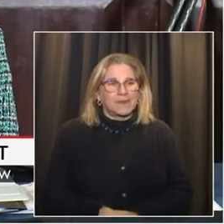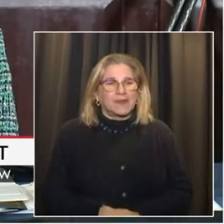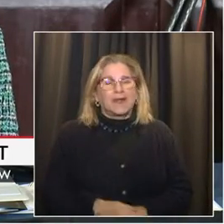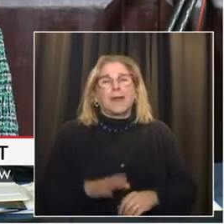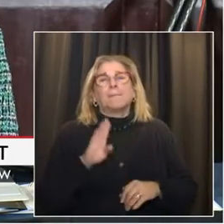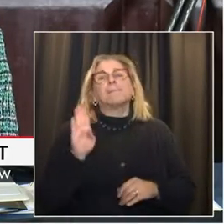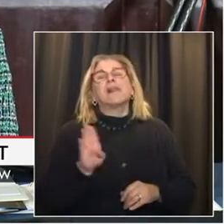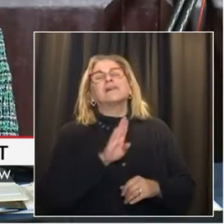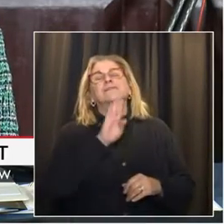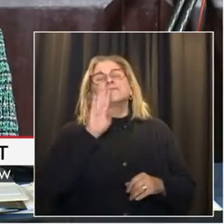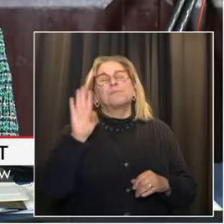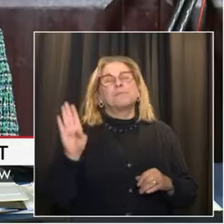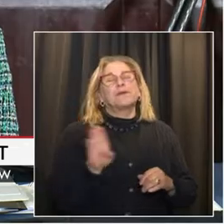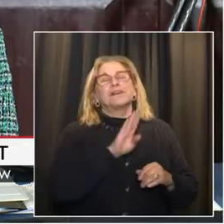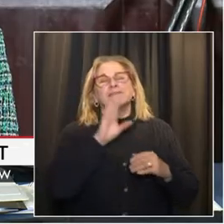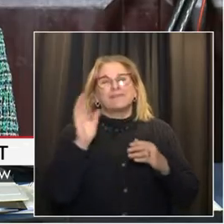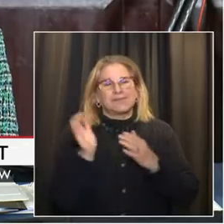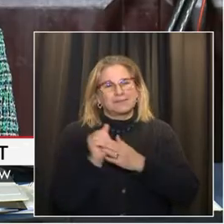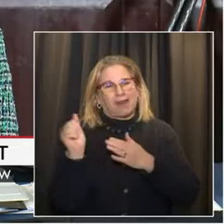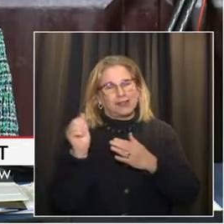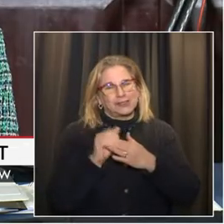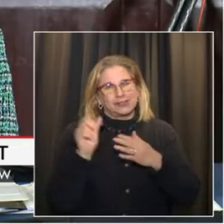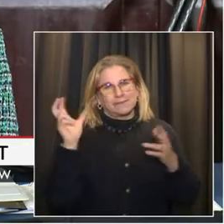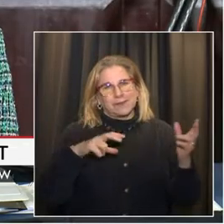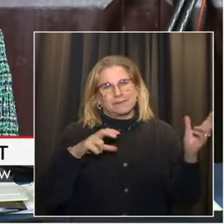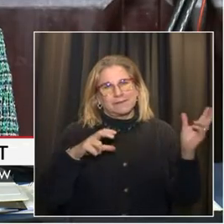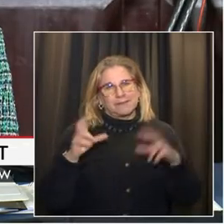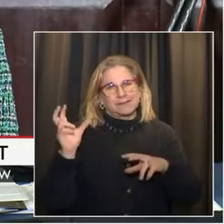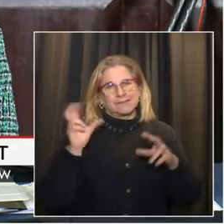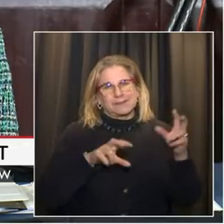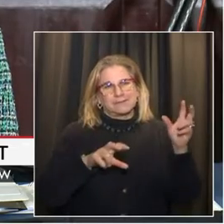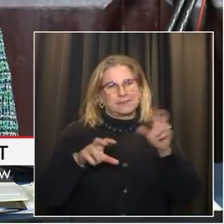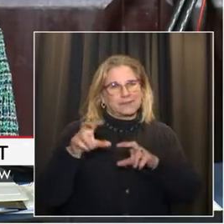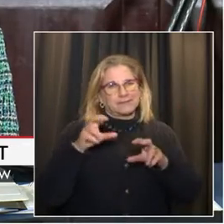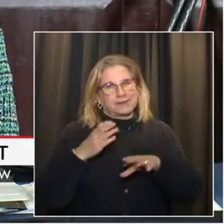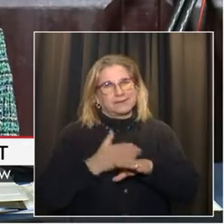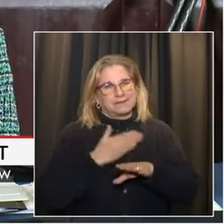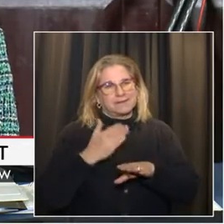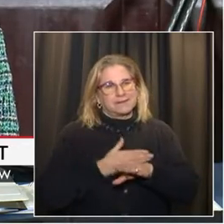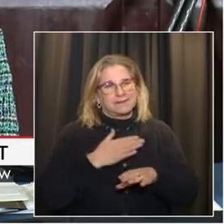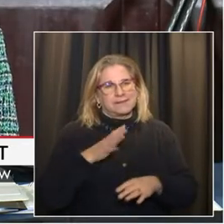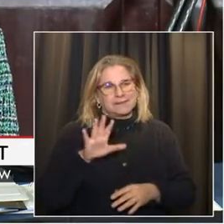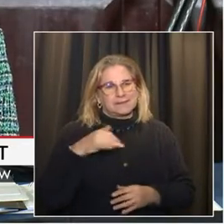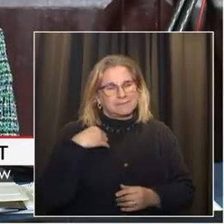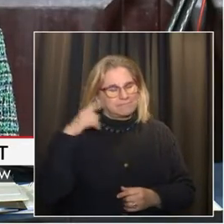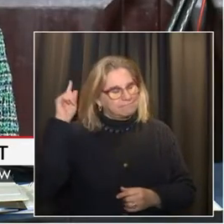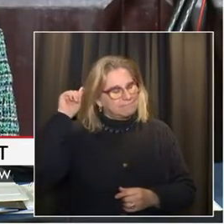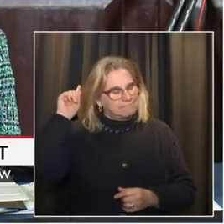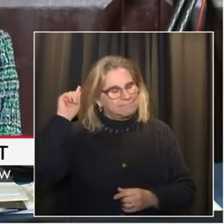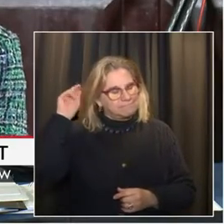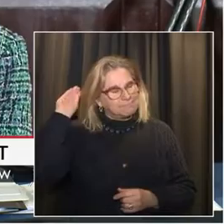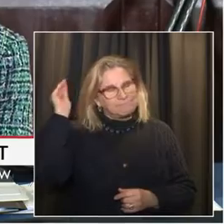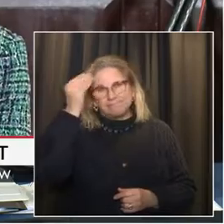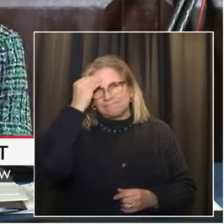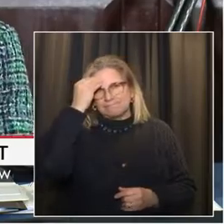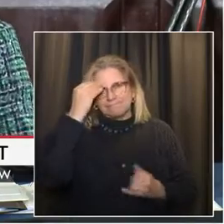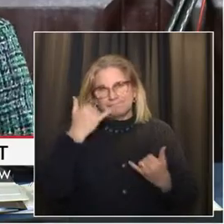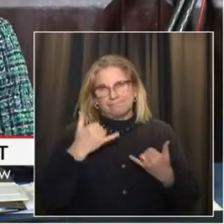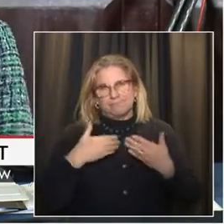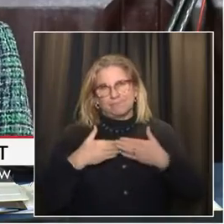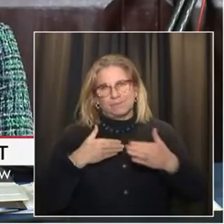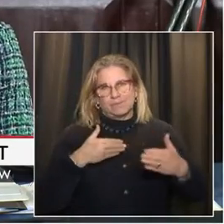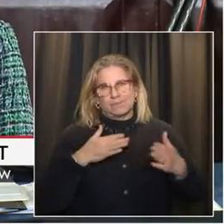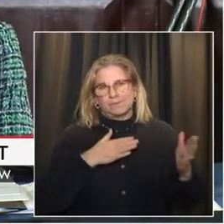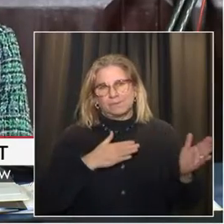So it continues to be at the forefront of our thinking. But I would suggest, I know that you're leading the COG this